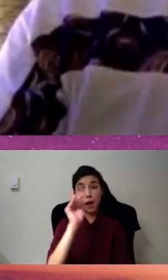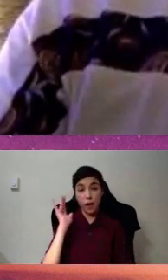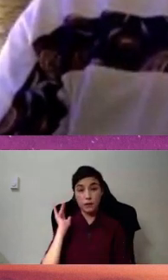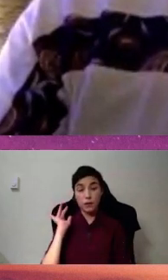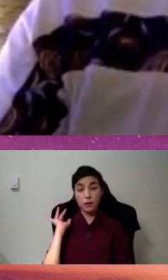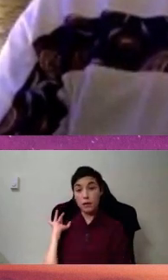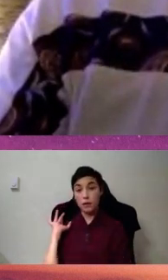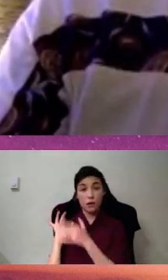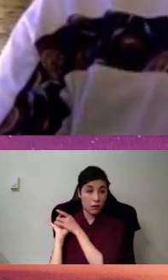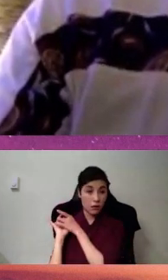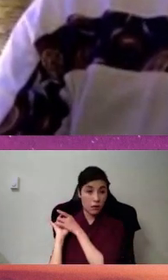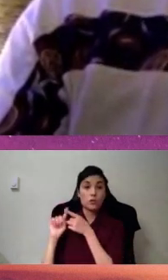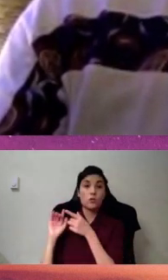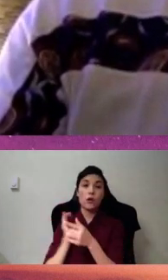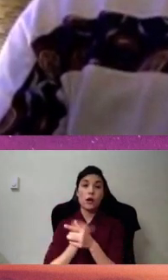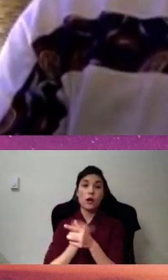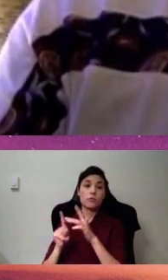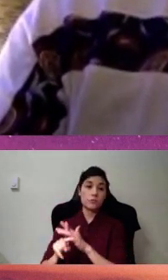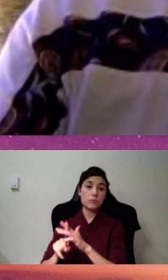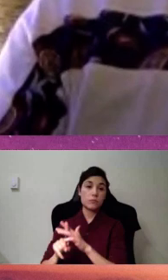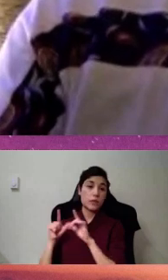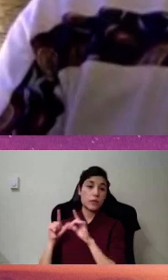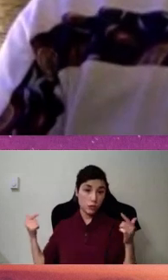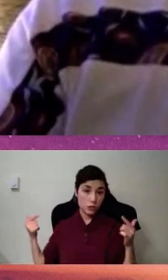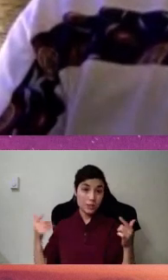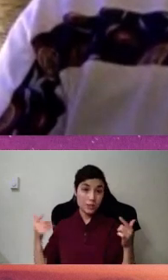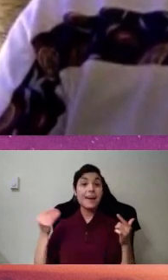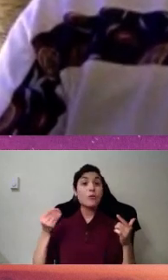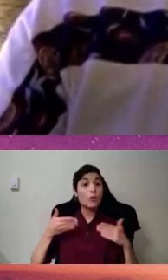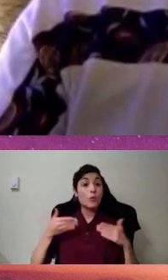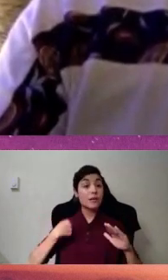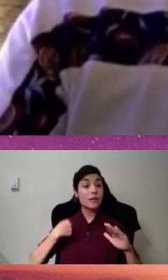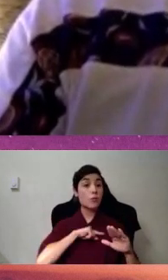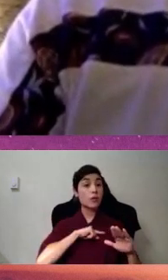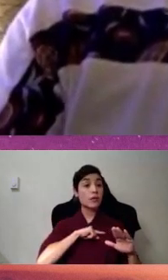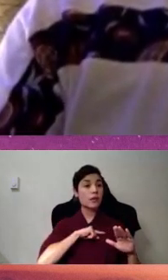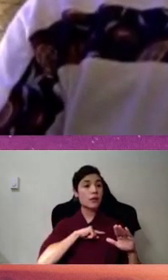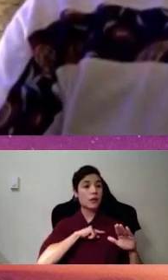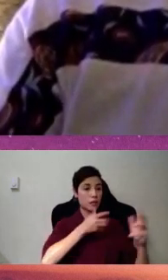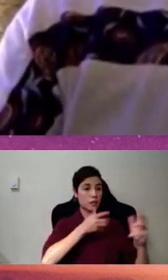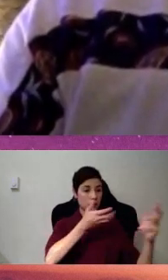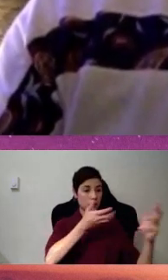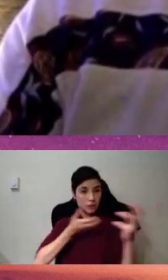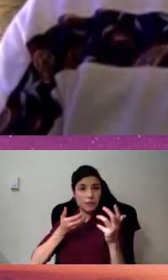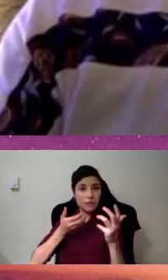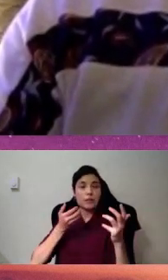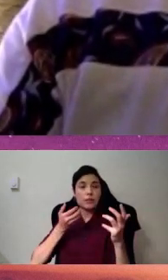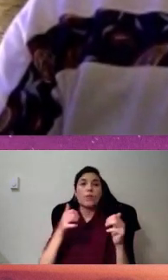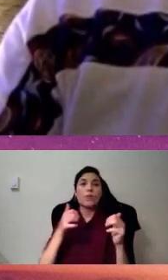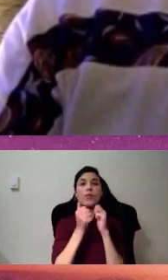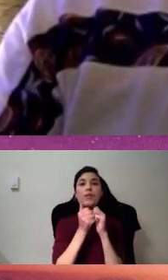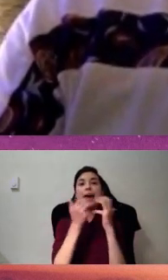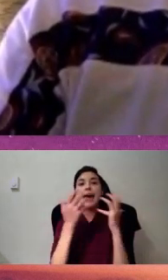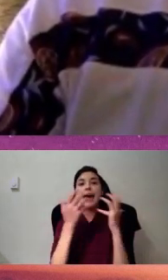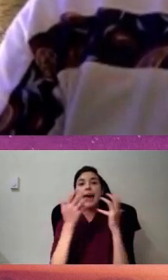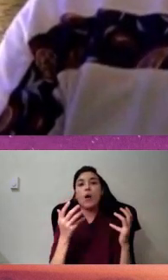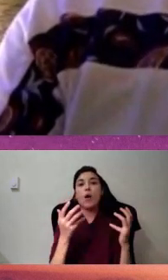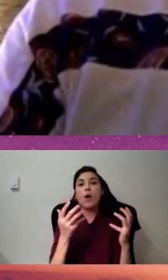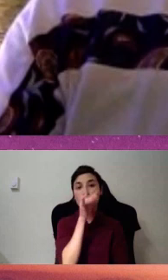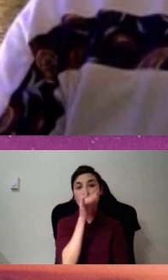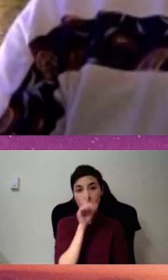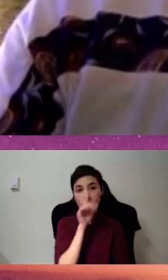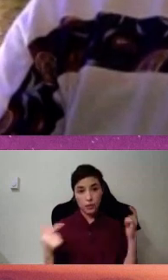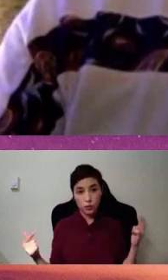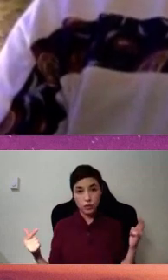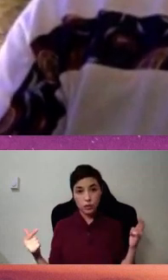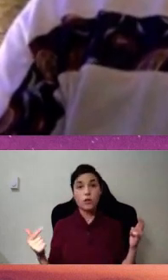of speaking that are also nonverbal that I mentioned earlier. And it's how we, you know, for those of you who, like, you know, when I was speaking about psychic communication,